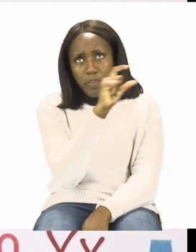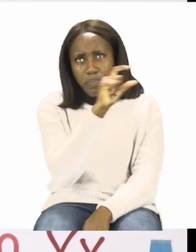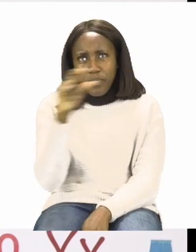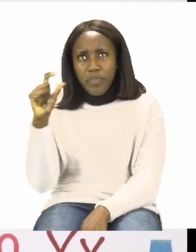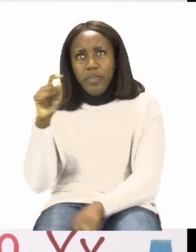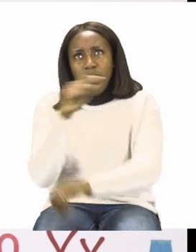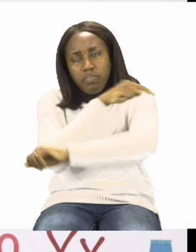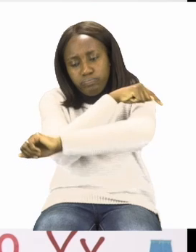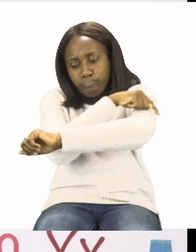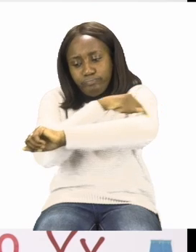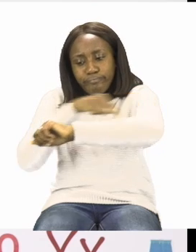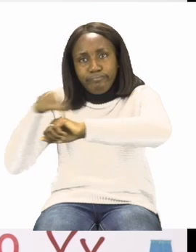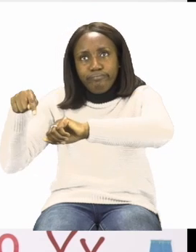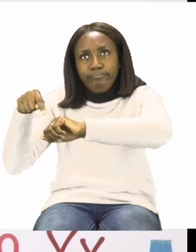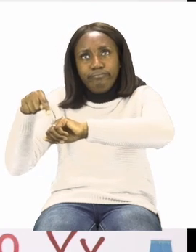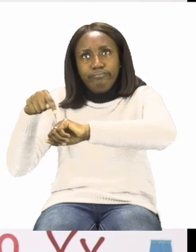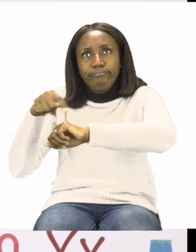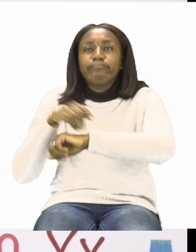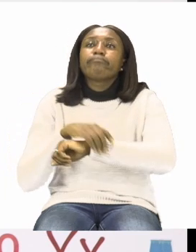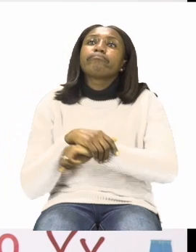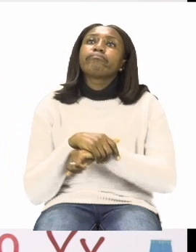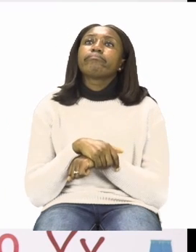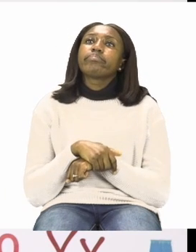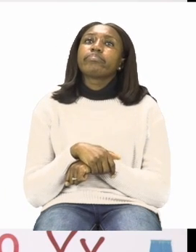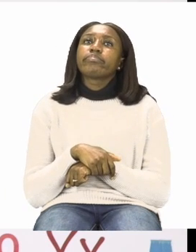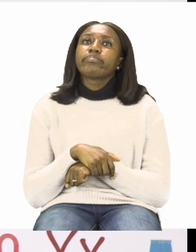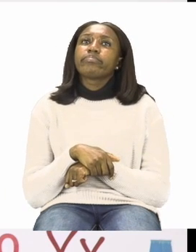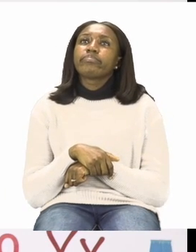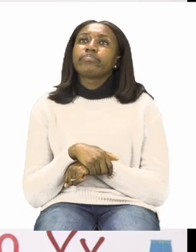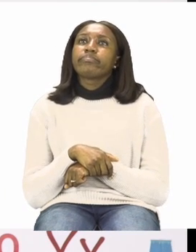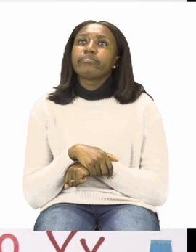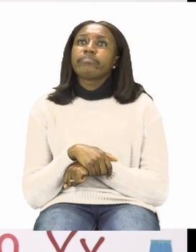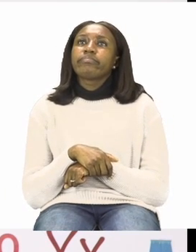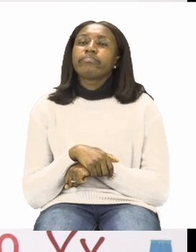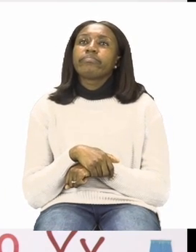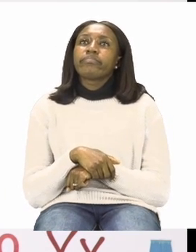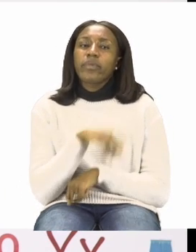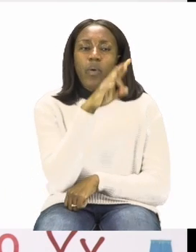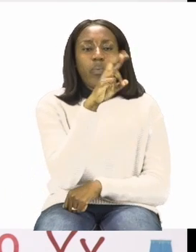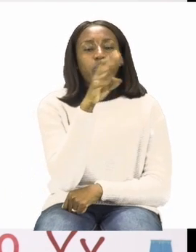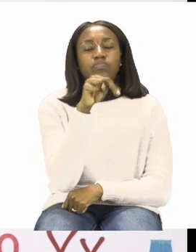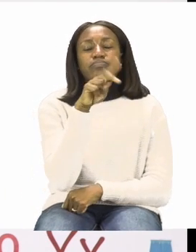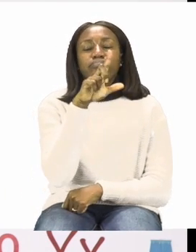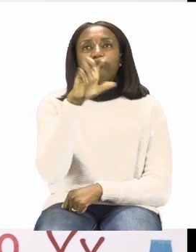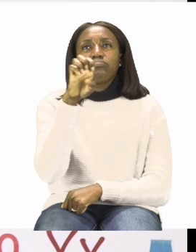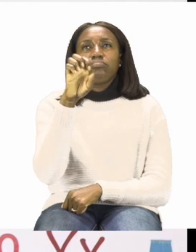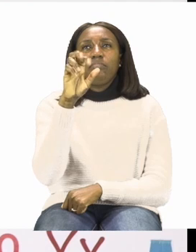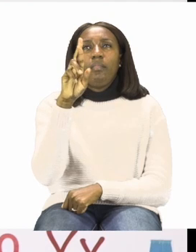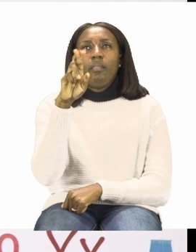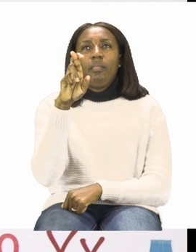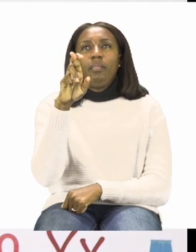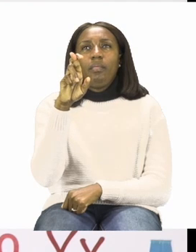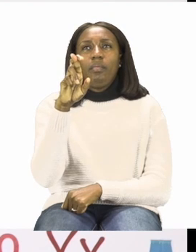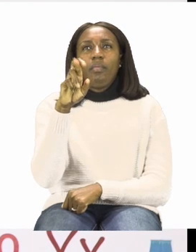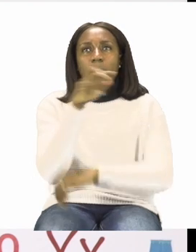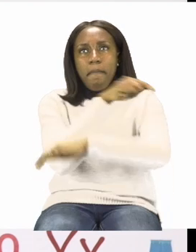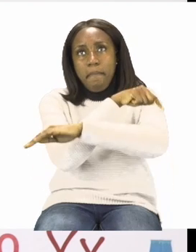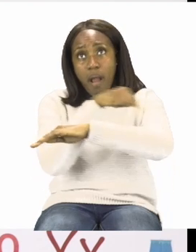is ruler. Say it with me. Ruler.